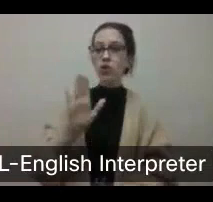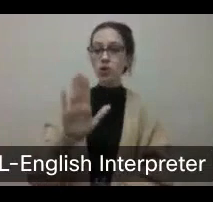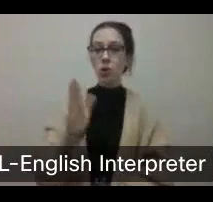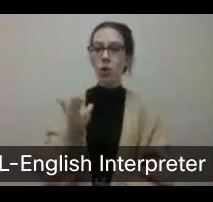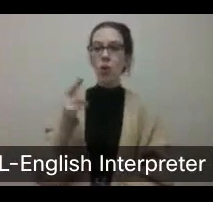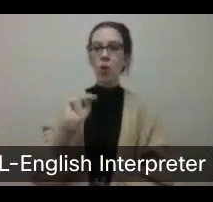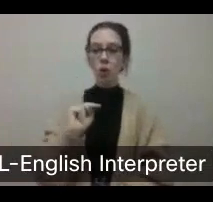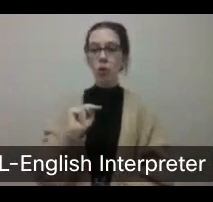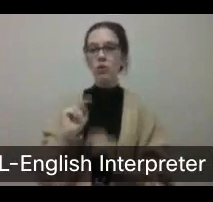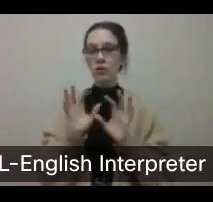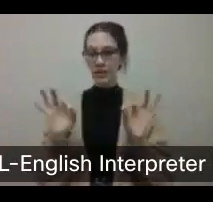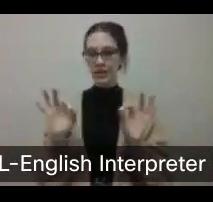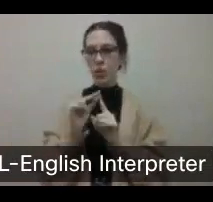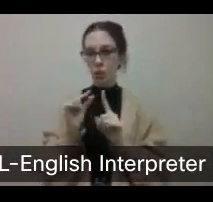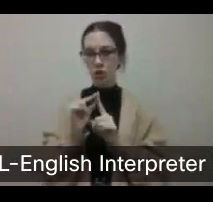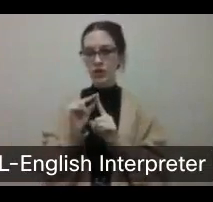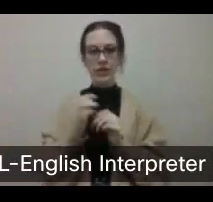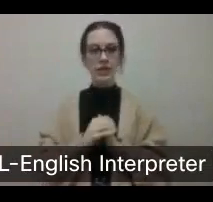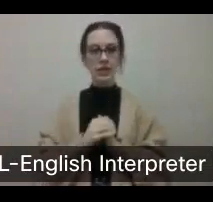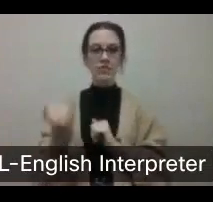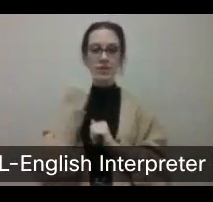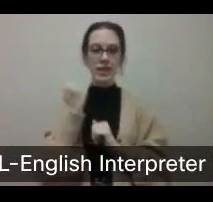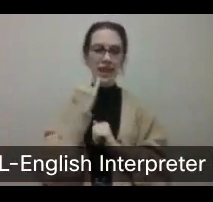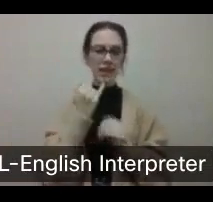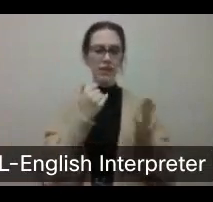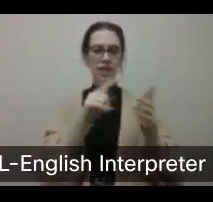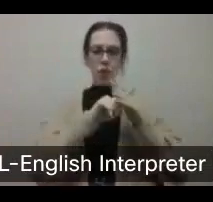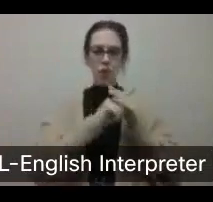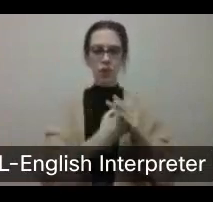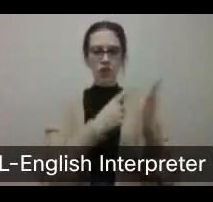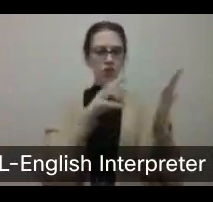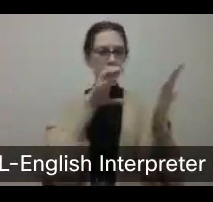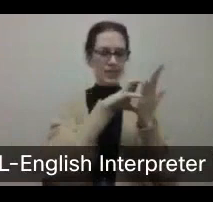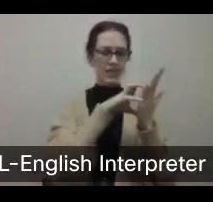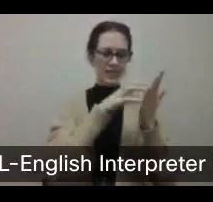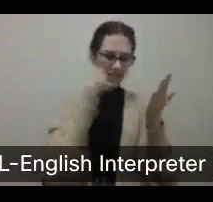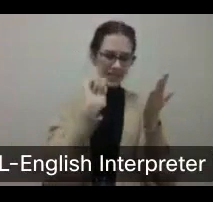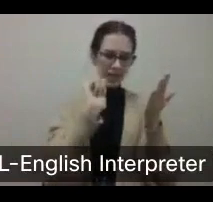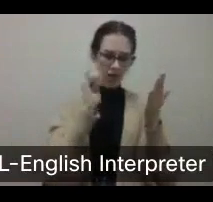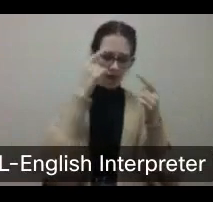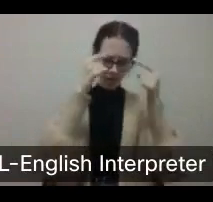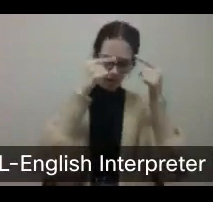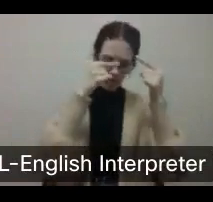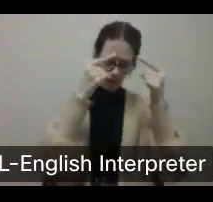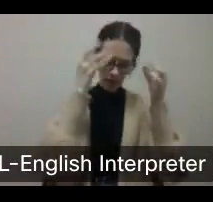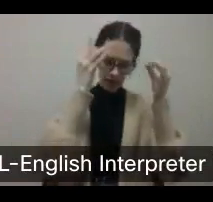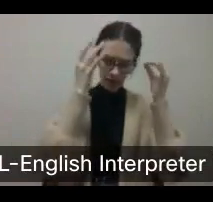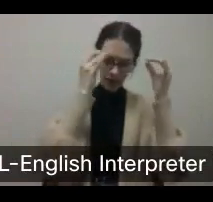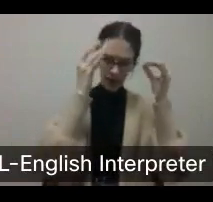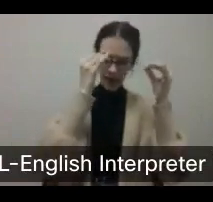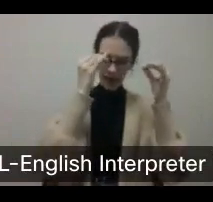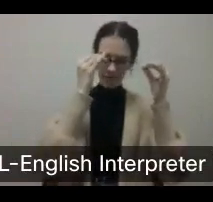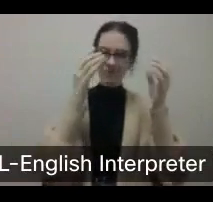own words if the words from the original text are really clear and really fresh in your mind? So try giving yourself a bit of a